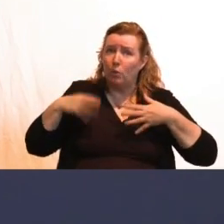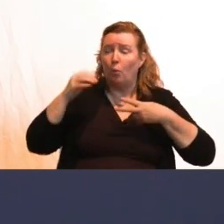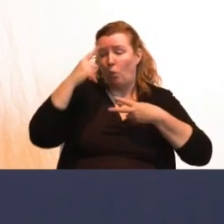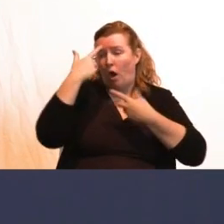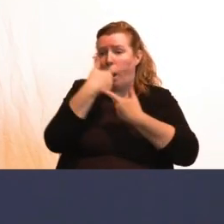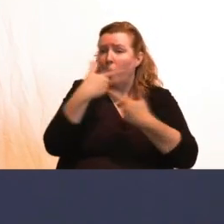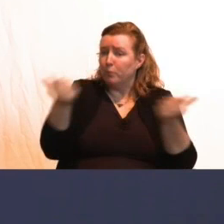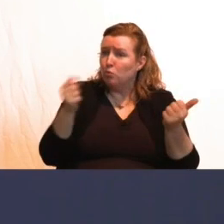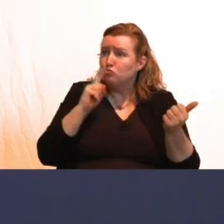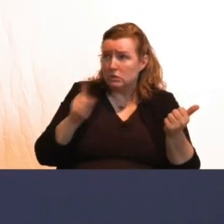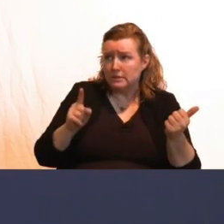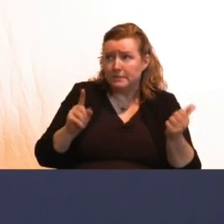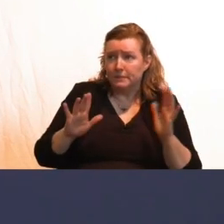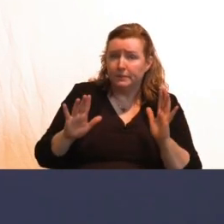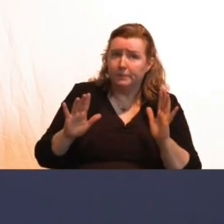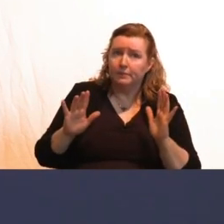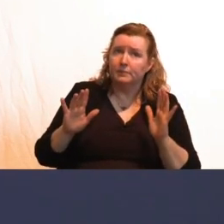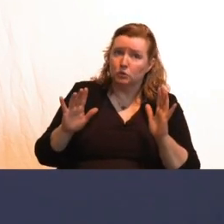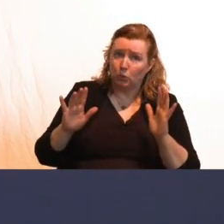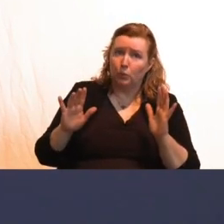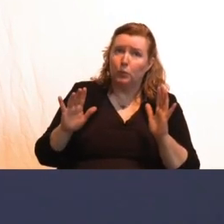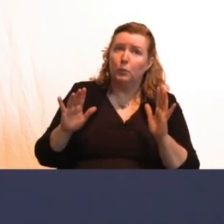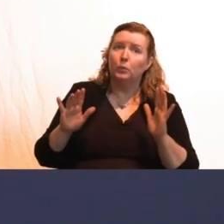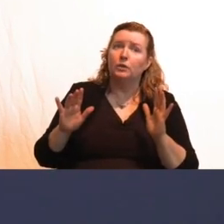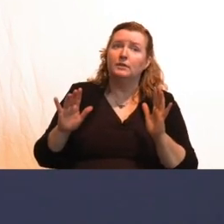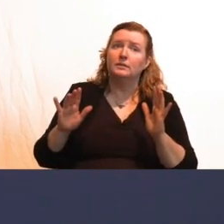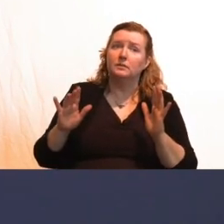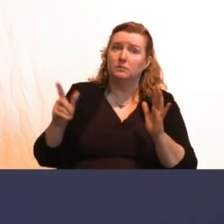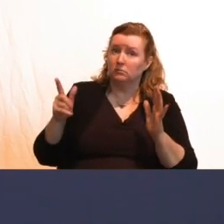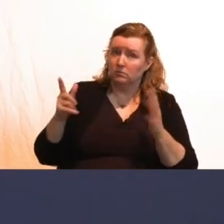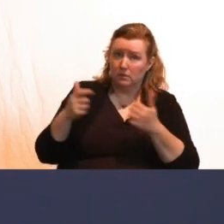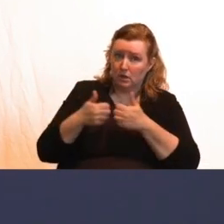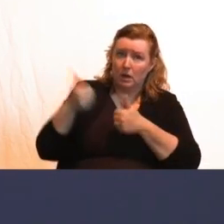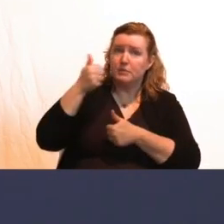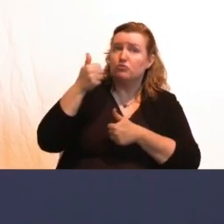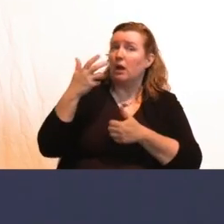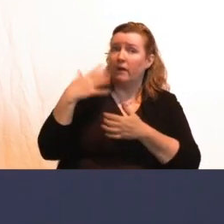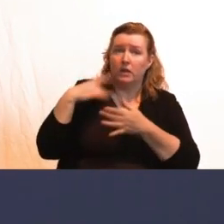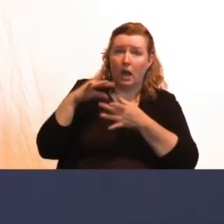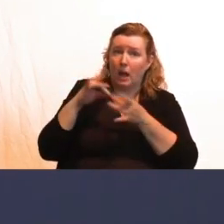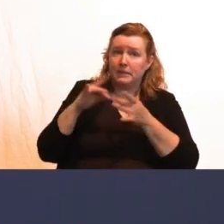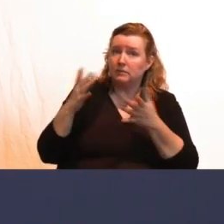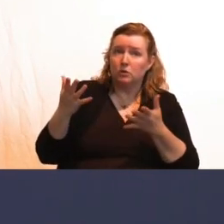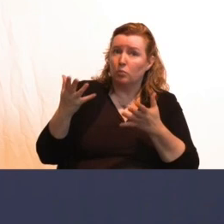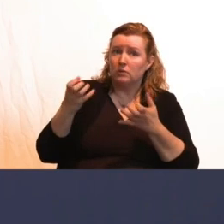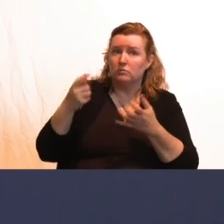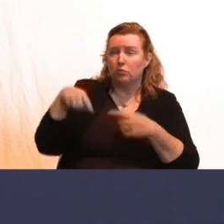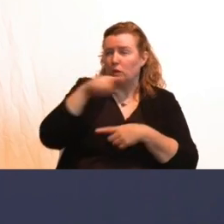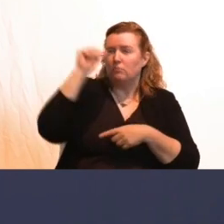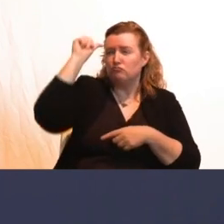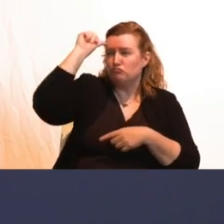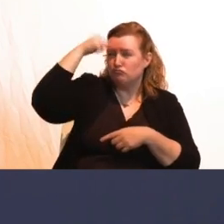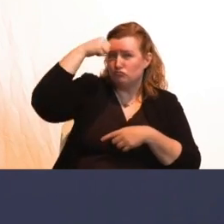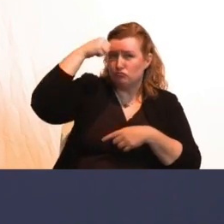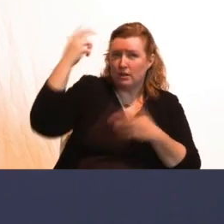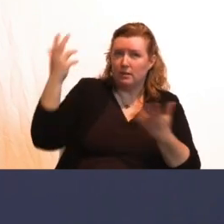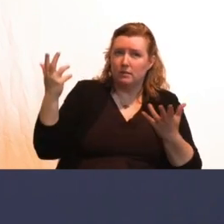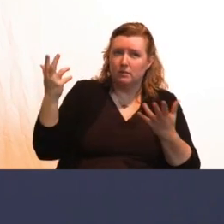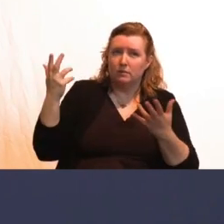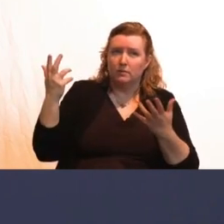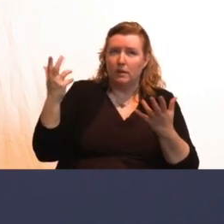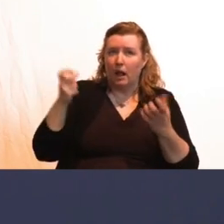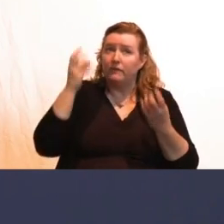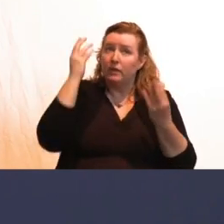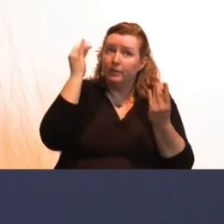this. What do you want them to remember, to consider, if and when there are COVID spikes in their communities or in their parts of New